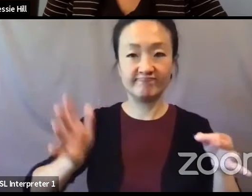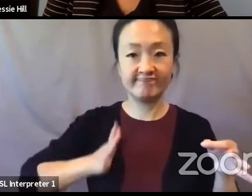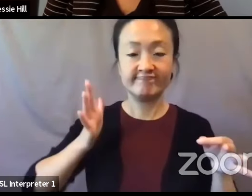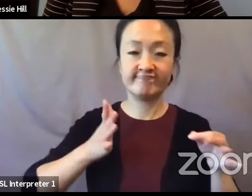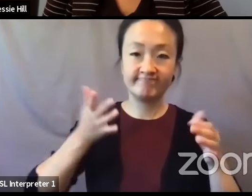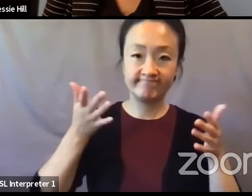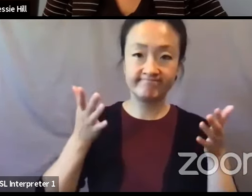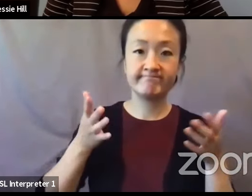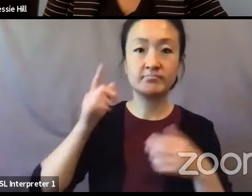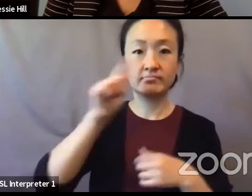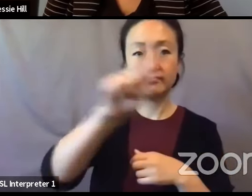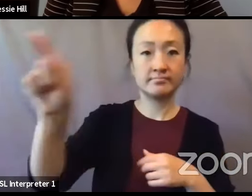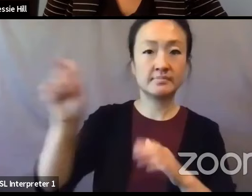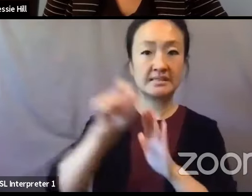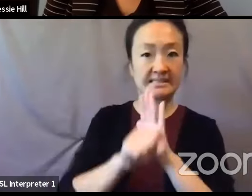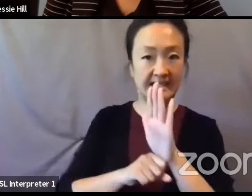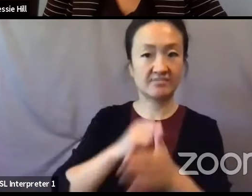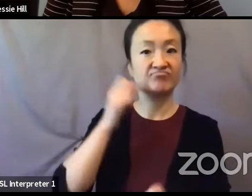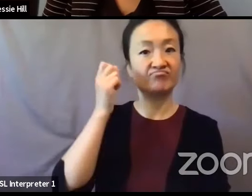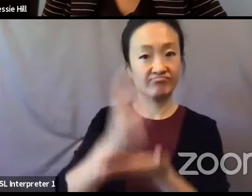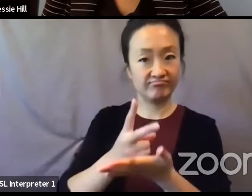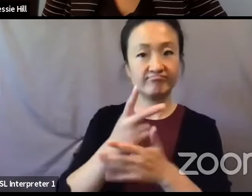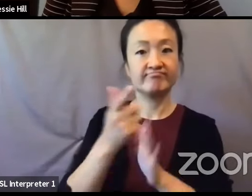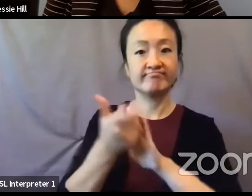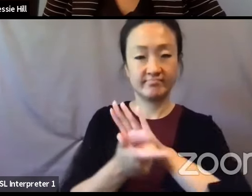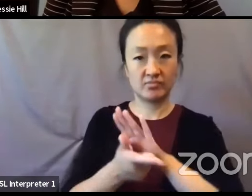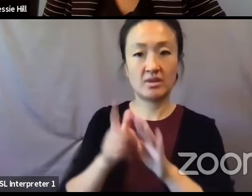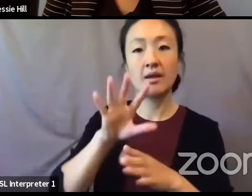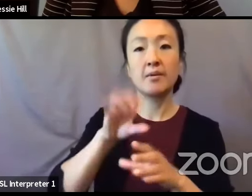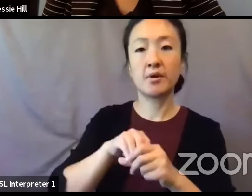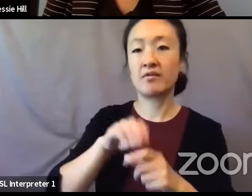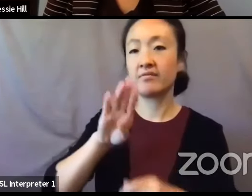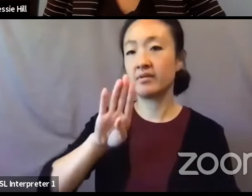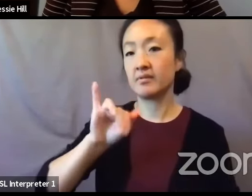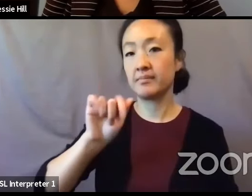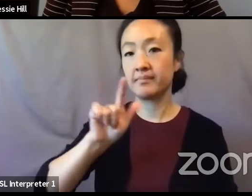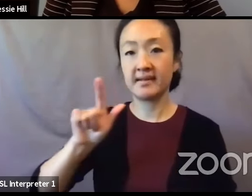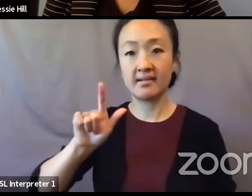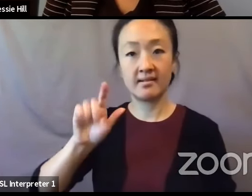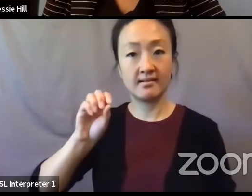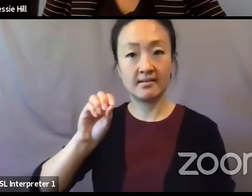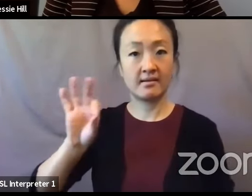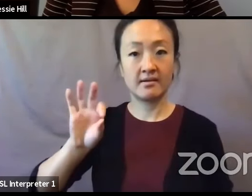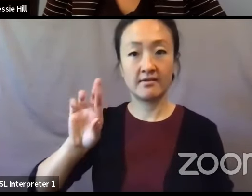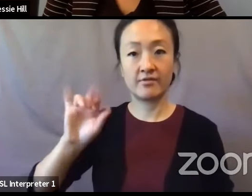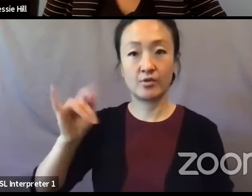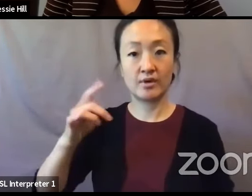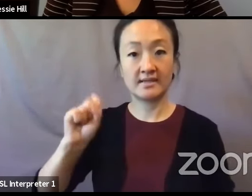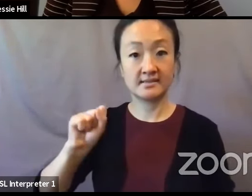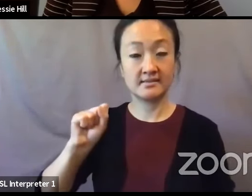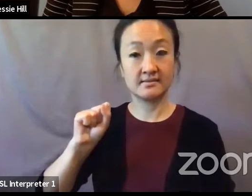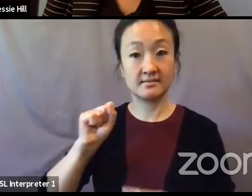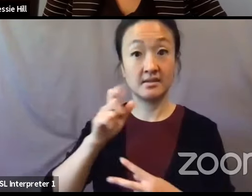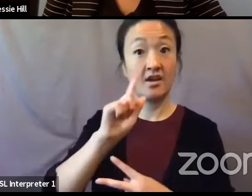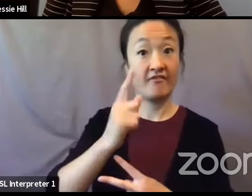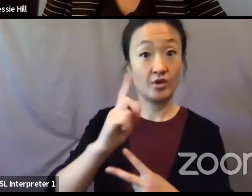by the states as part of the Bill of Rights. So we shouldn't assume that they are in rank order.